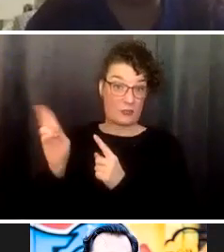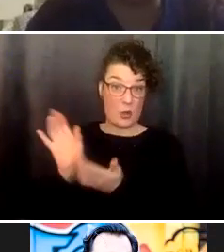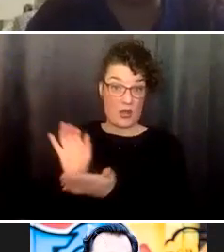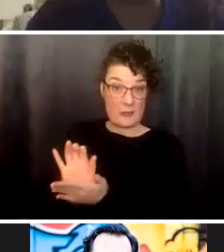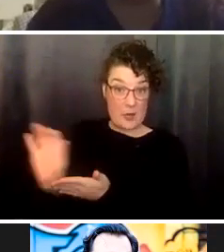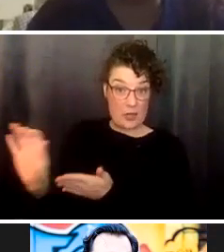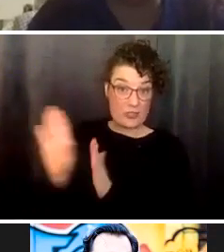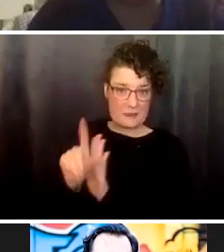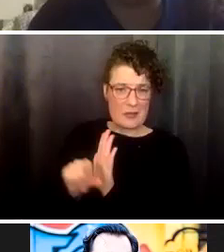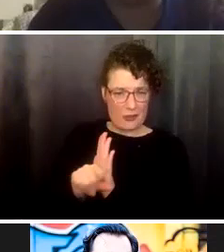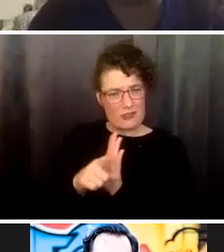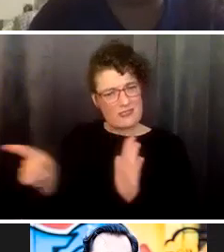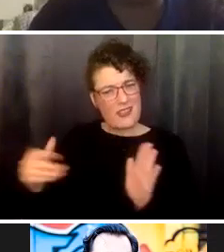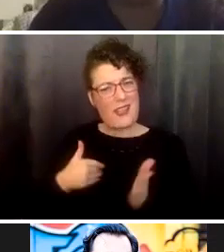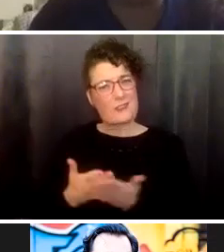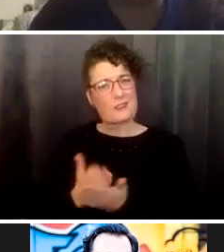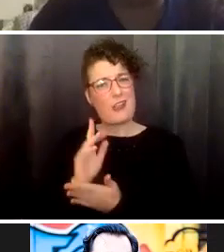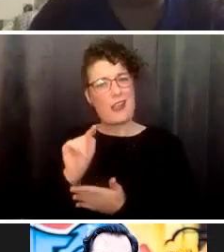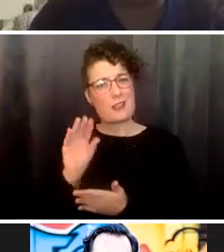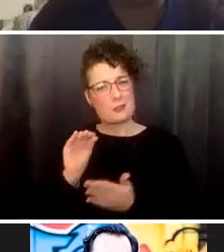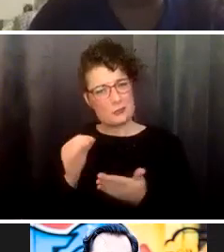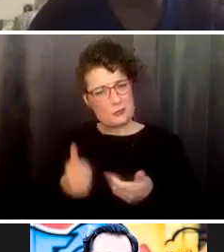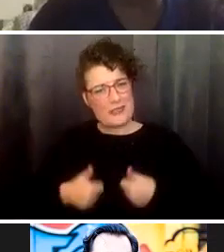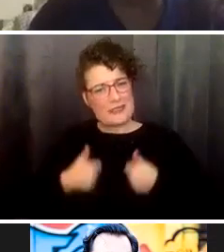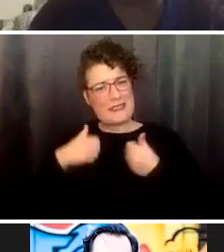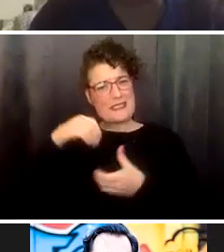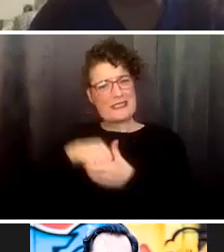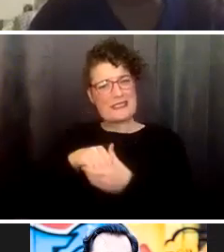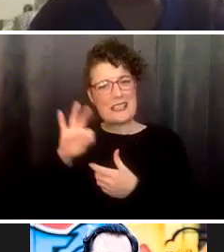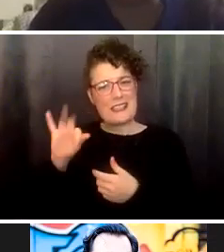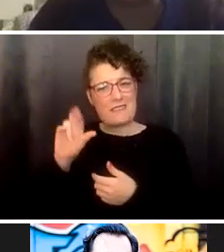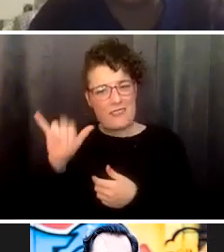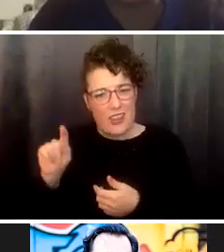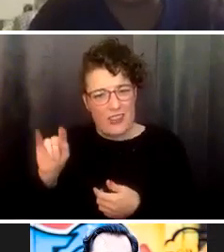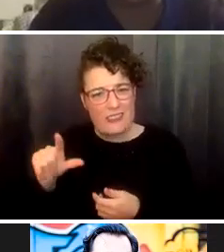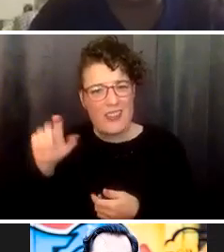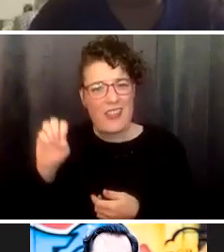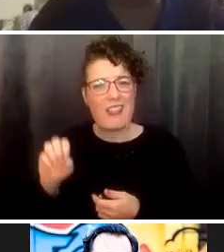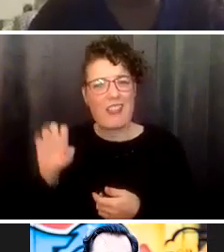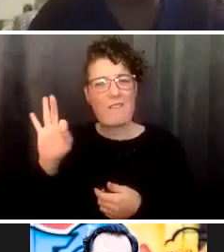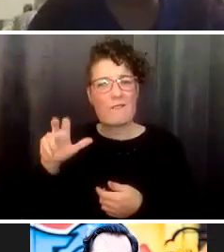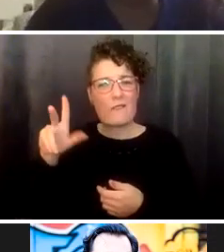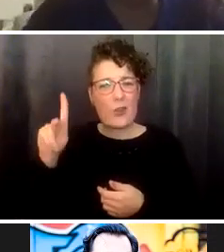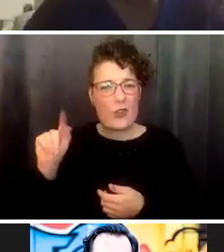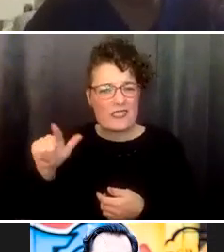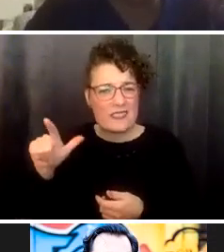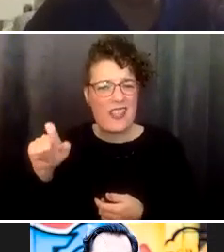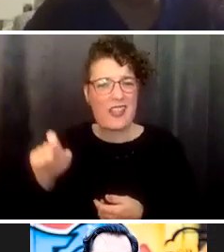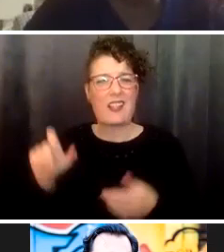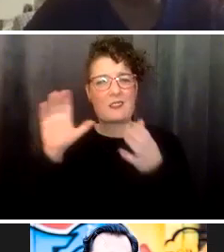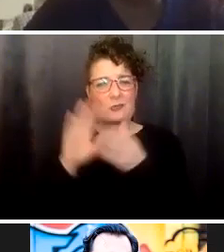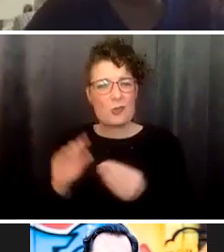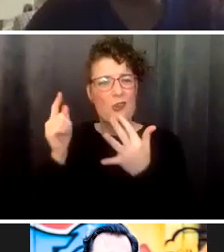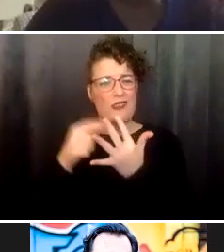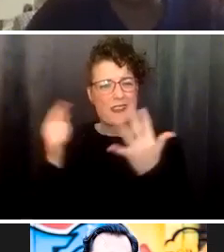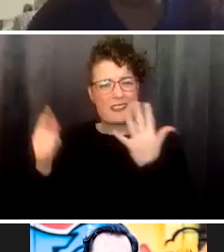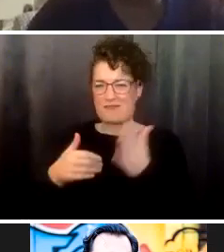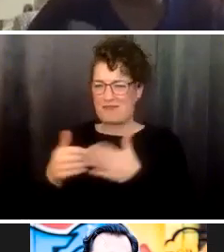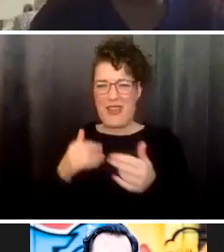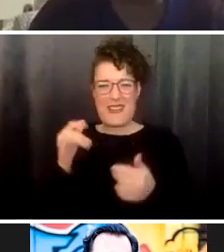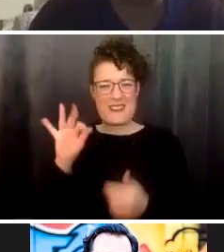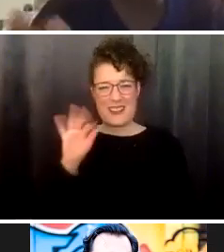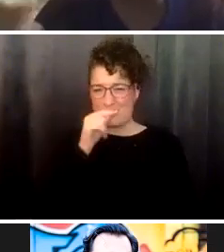the right to exist in fairy tales, folk tales, and stories, no matter how cliche and cheesy they may be. I believe